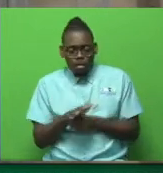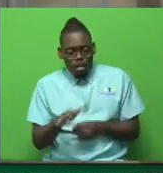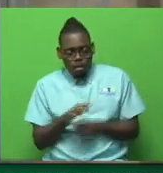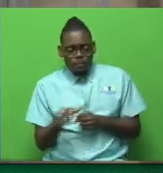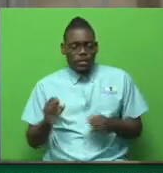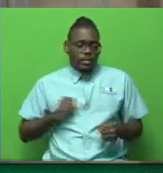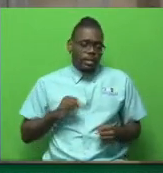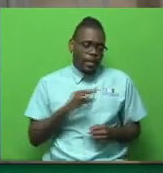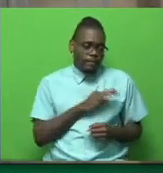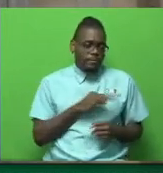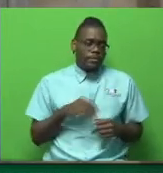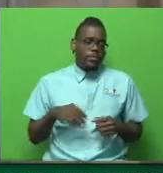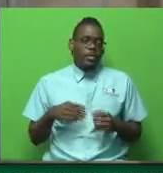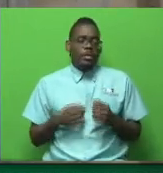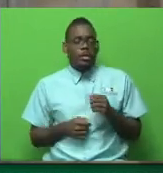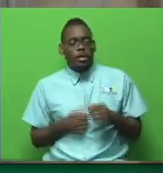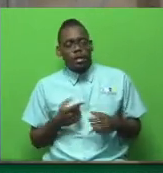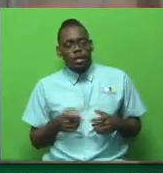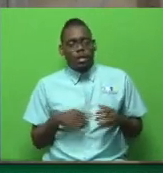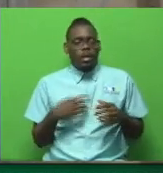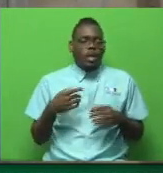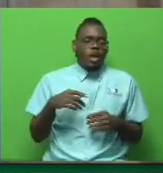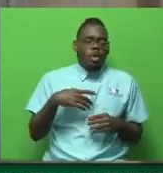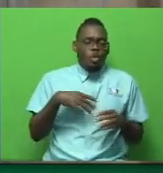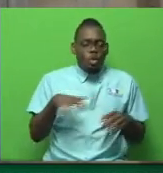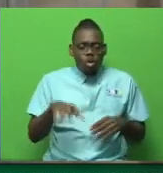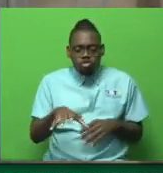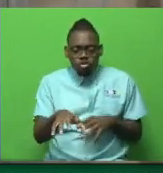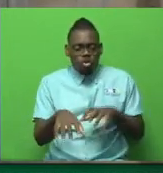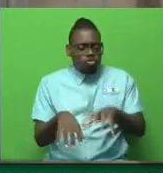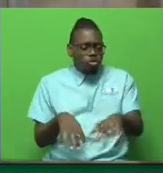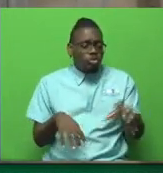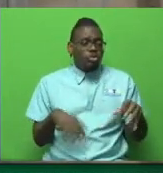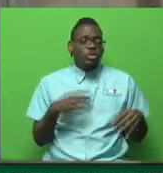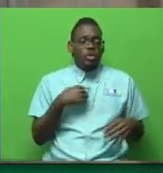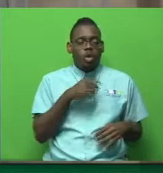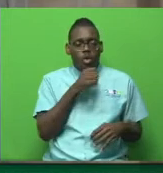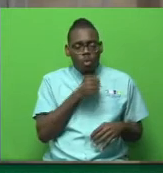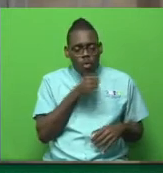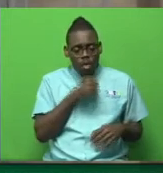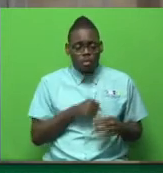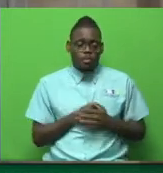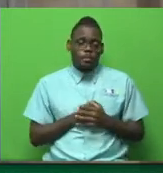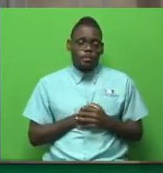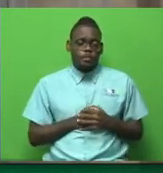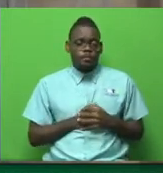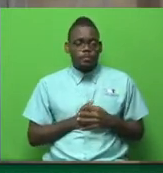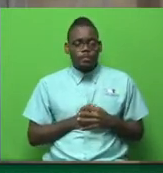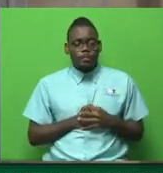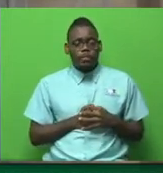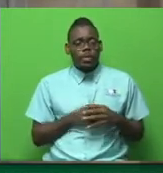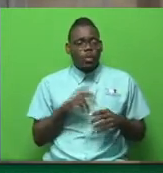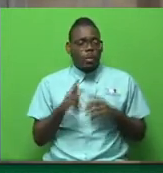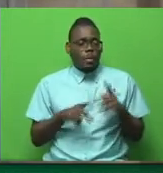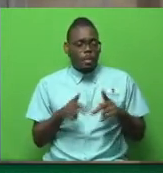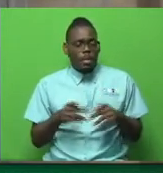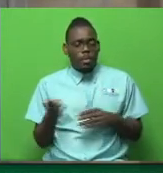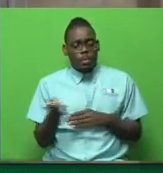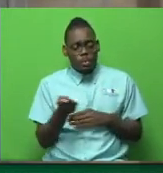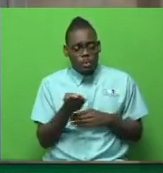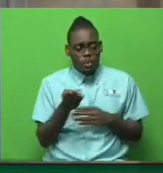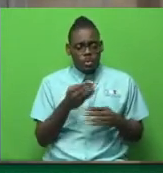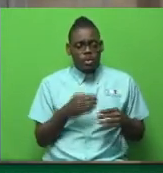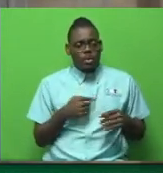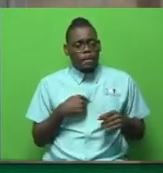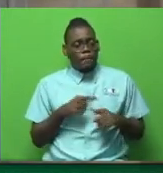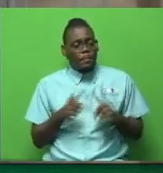cockroach and Moss infested step down facilities patients passed when in many cases they could be here with